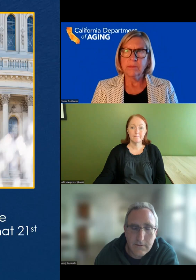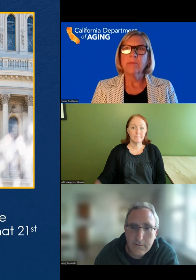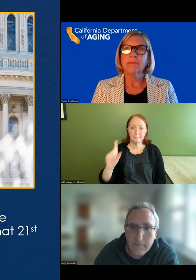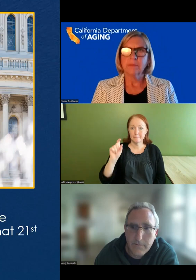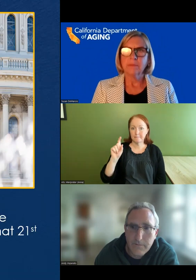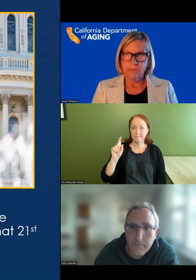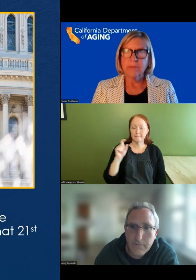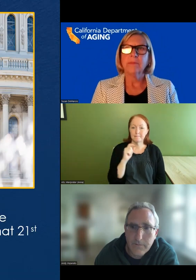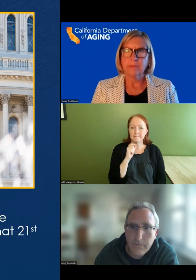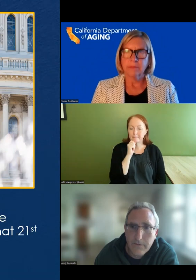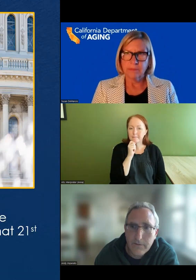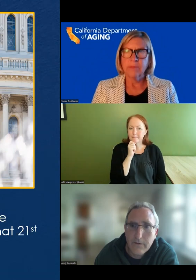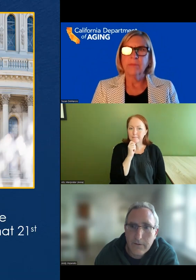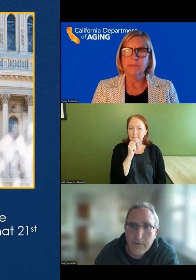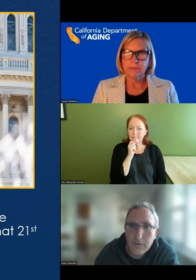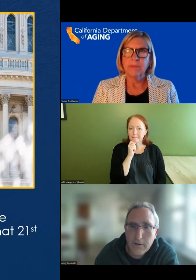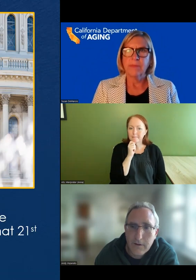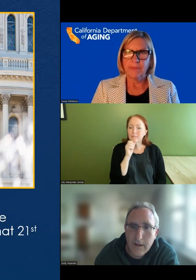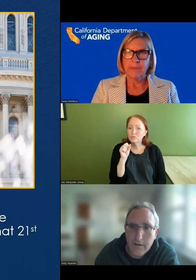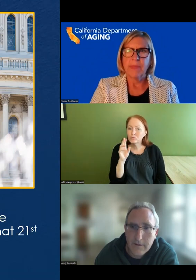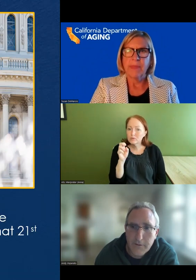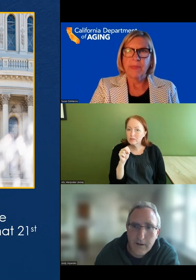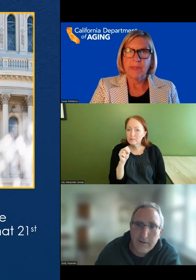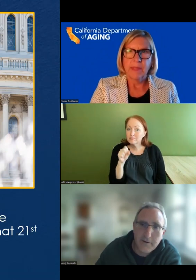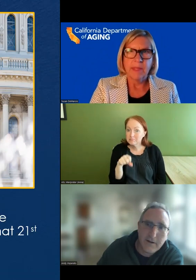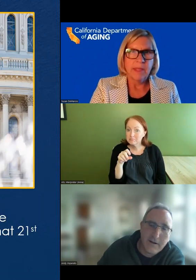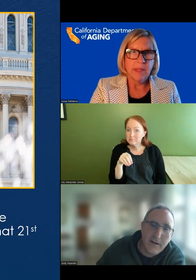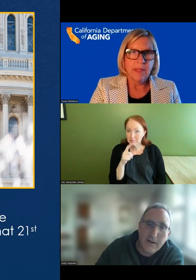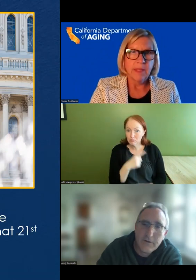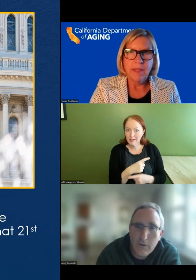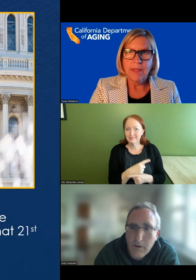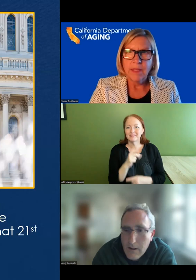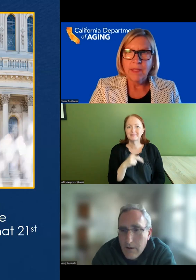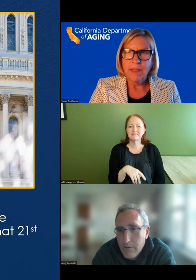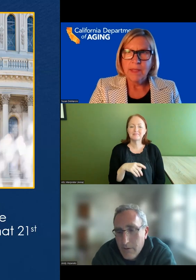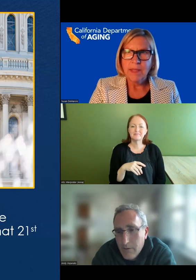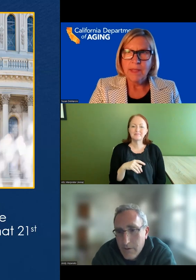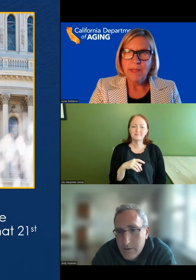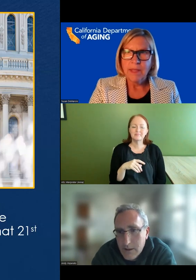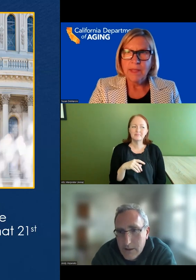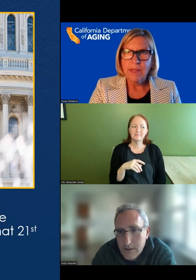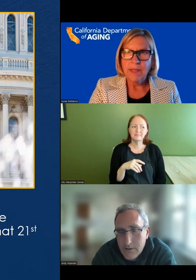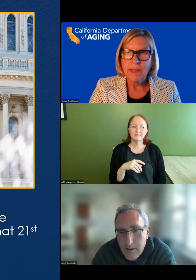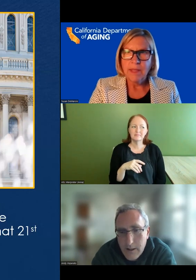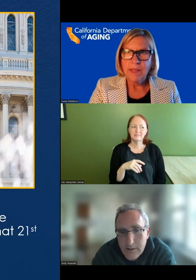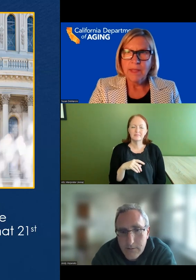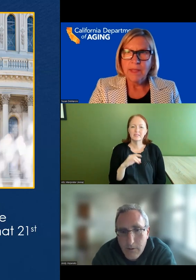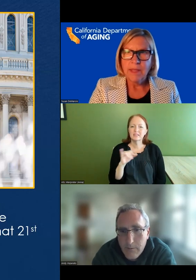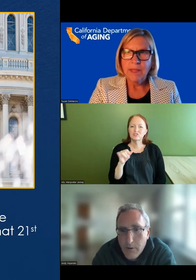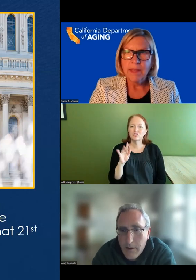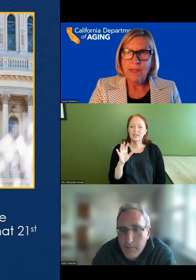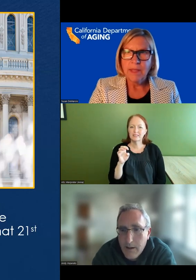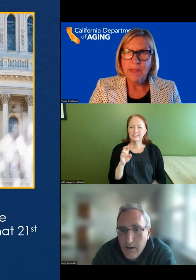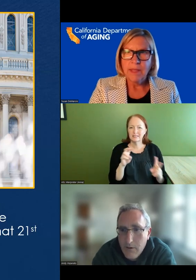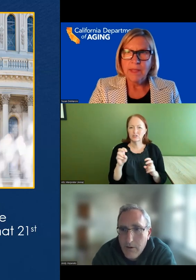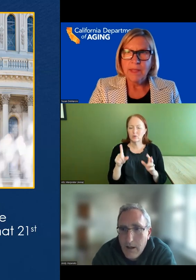Susan again. Susan, yeah, that's correct. Okay, so the justice issue that I just wanted to